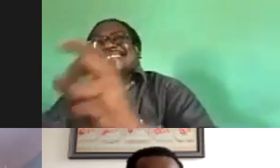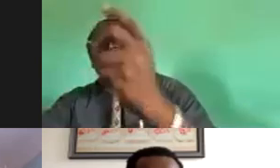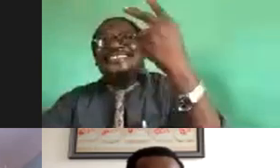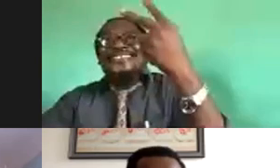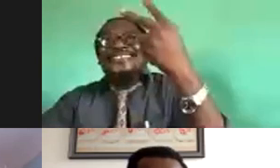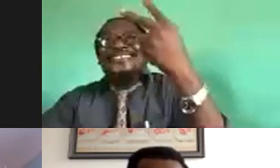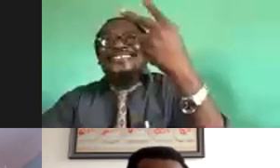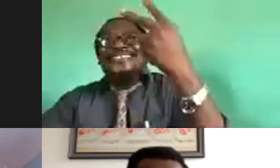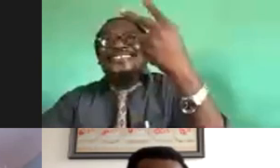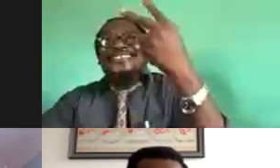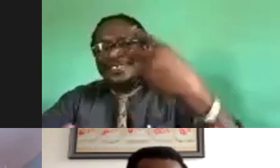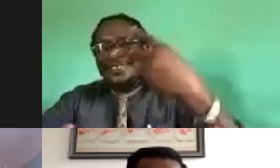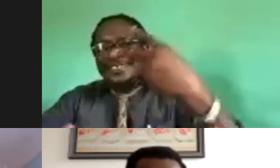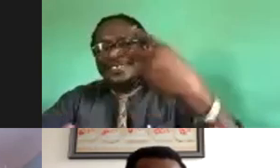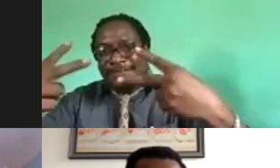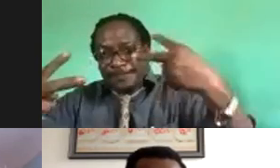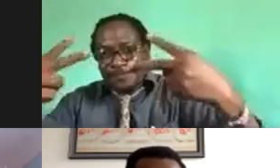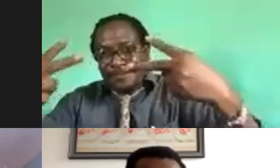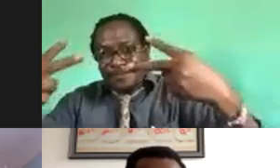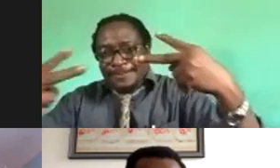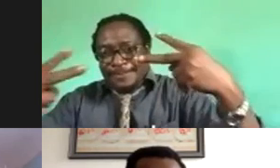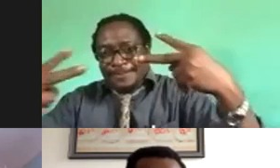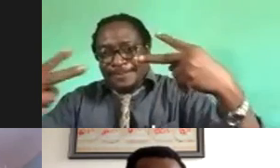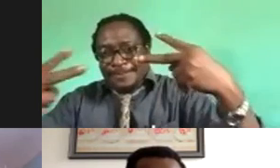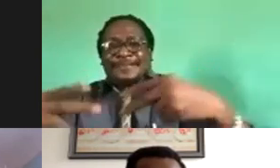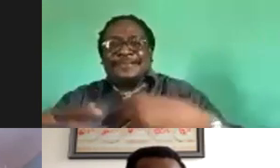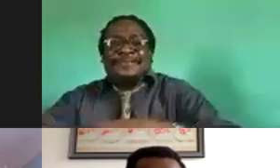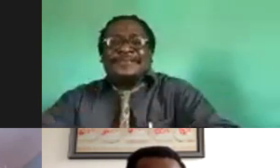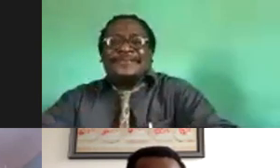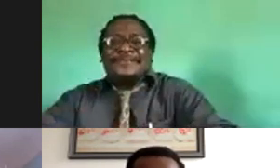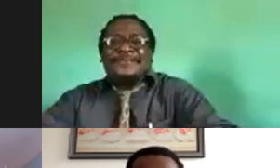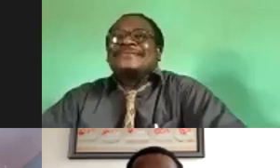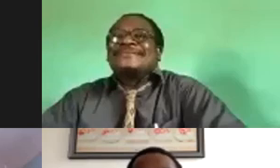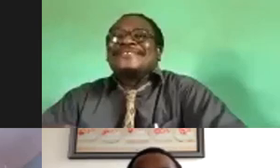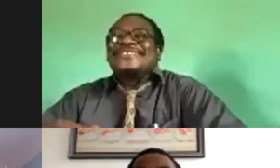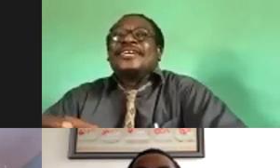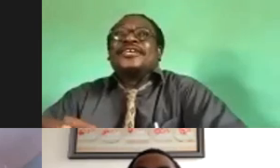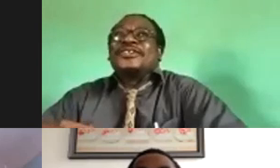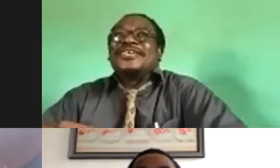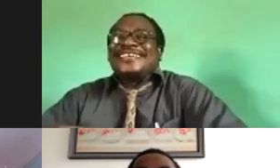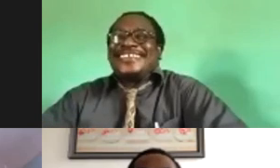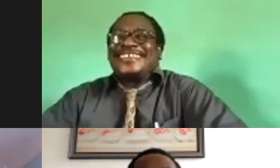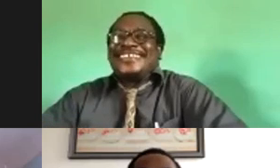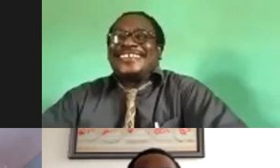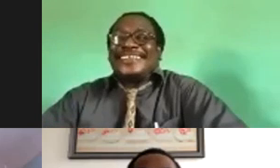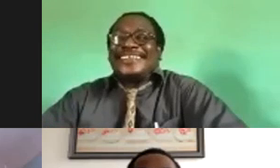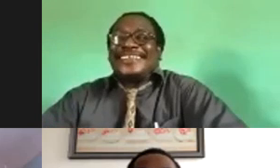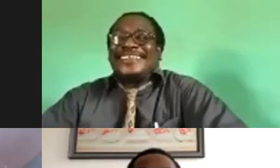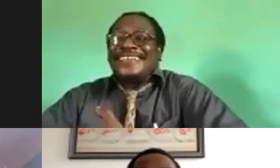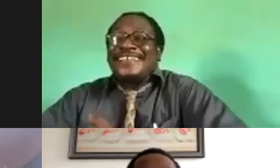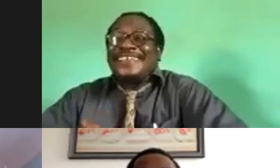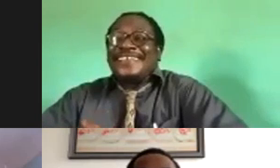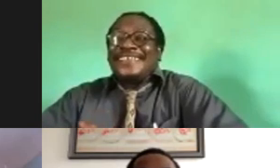all the newcomers organized a party for us at OECD. Right. Thank you guys so much. That was a